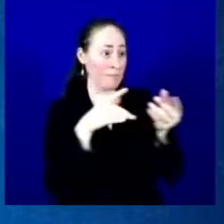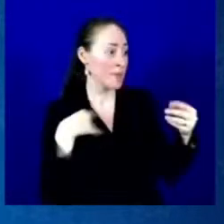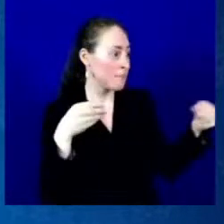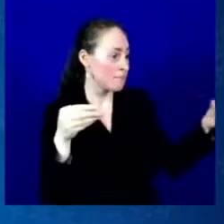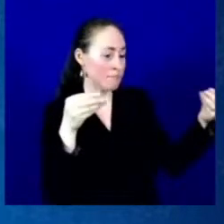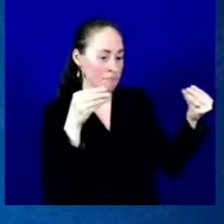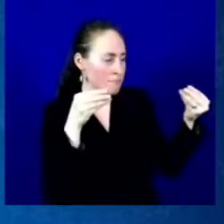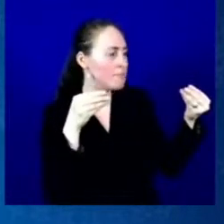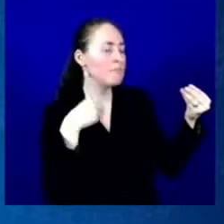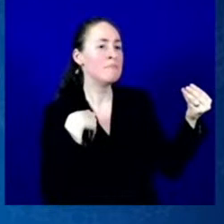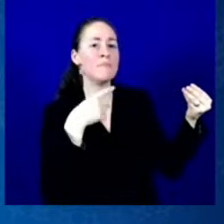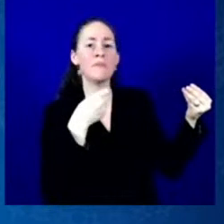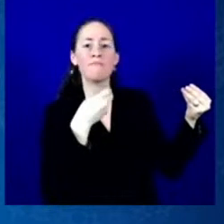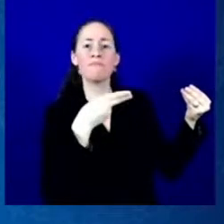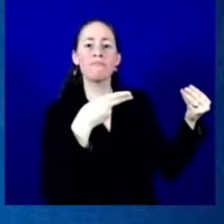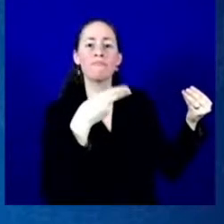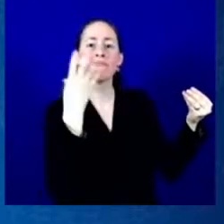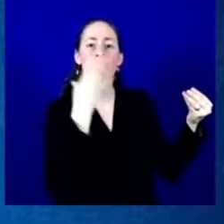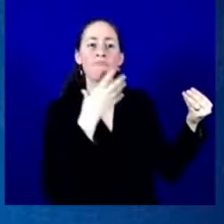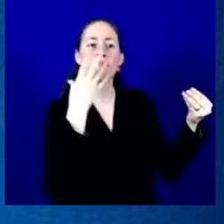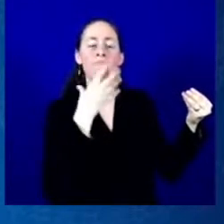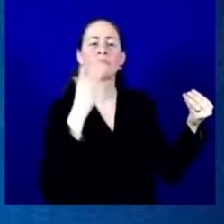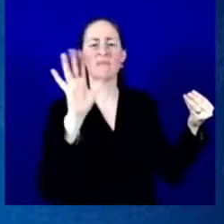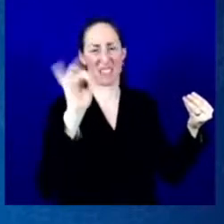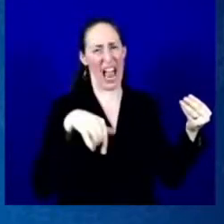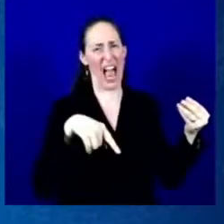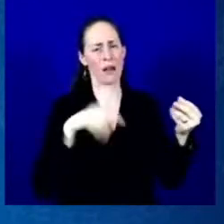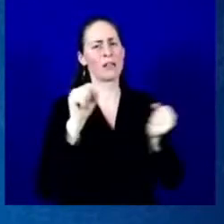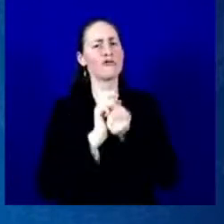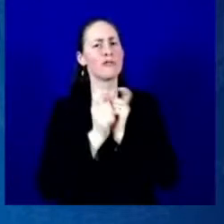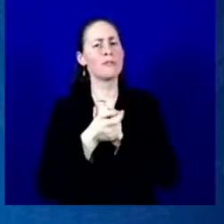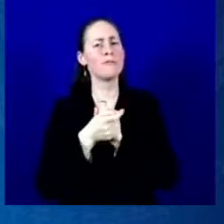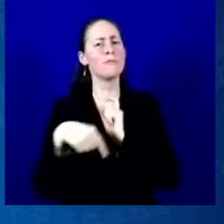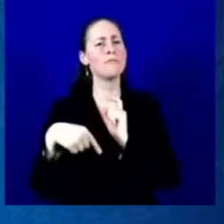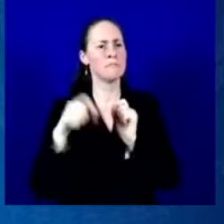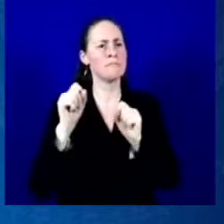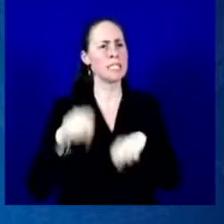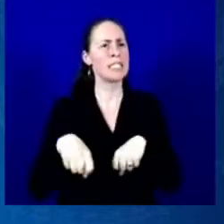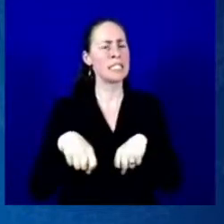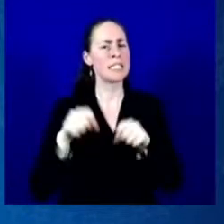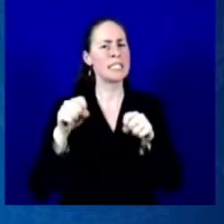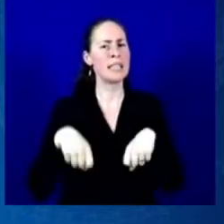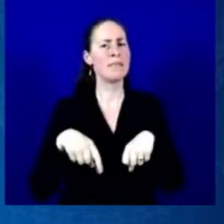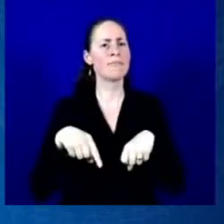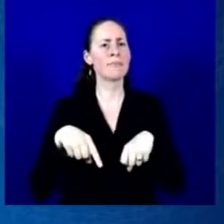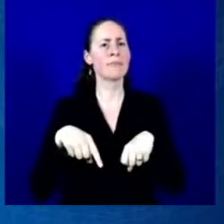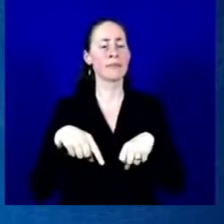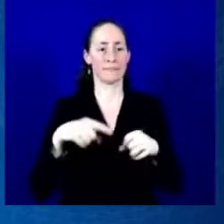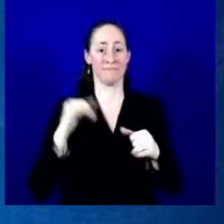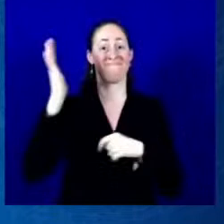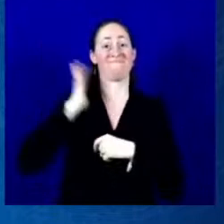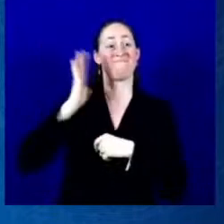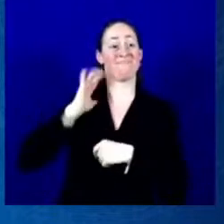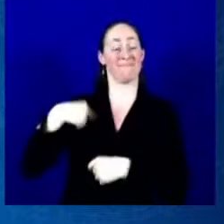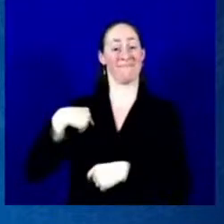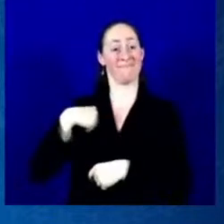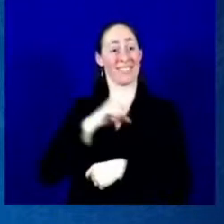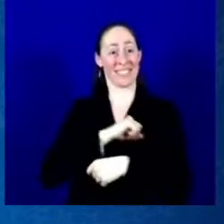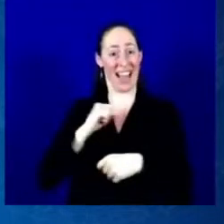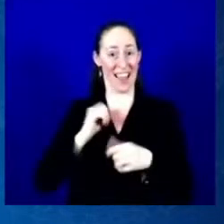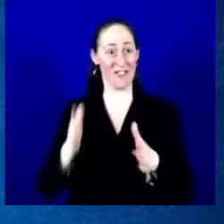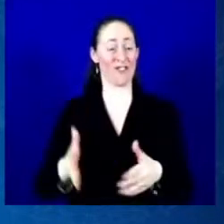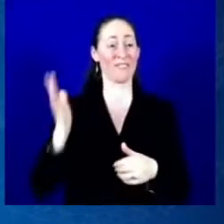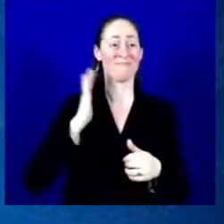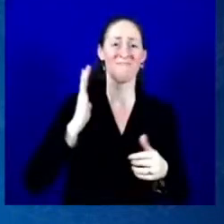and we can. Let's do what we talked about for all the years I was down here in this body, in Congress. Let's